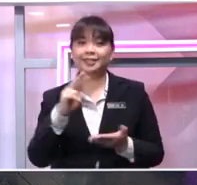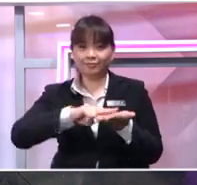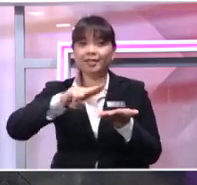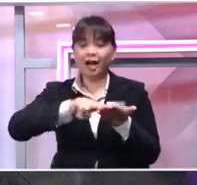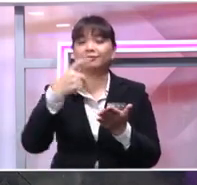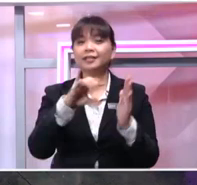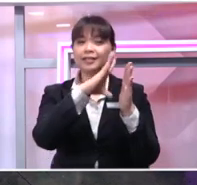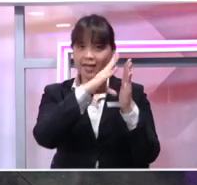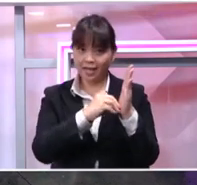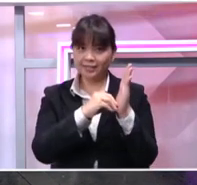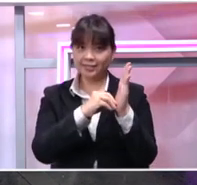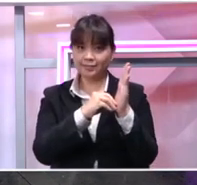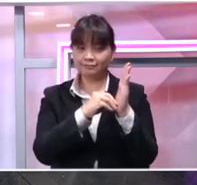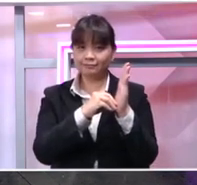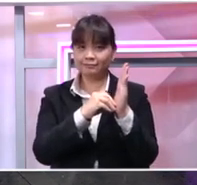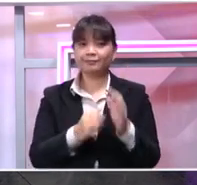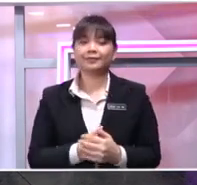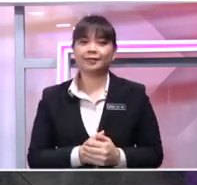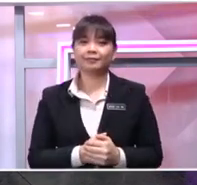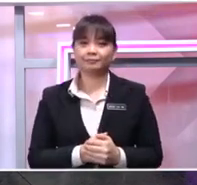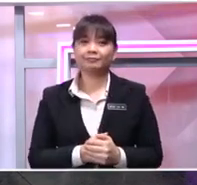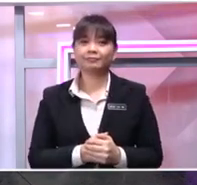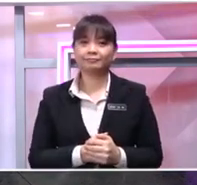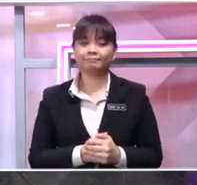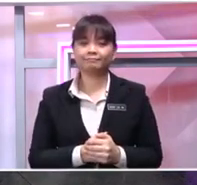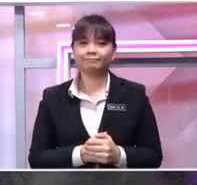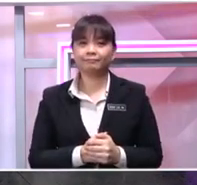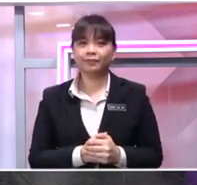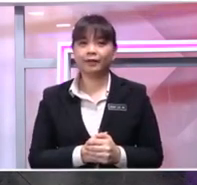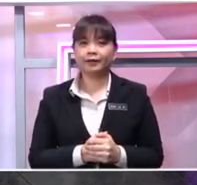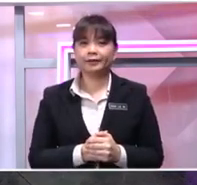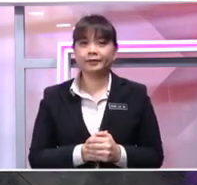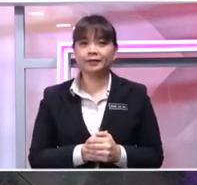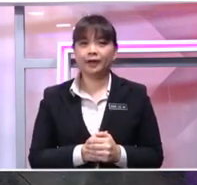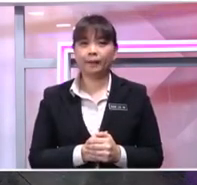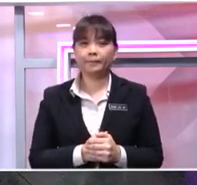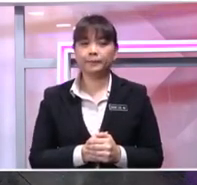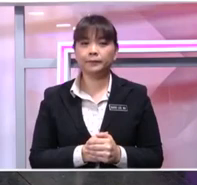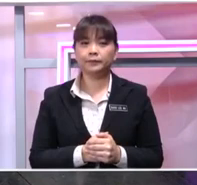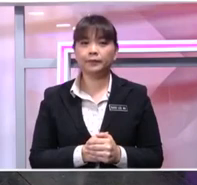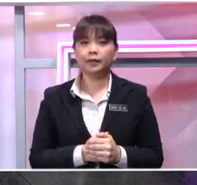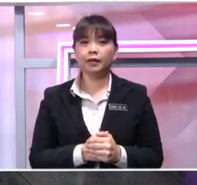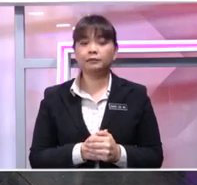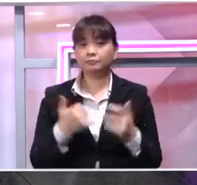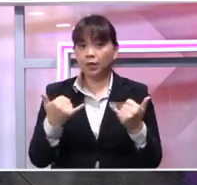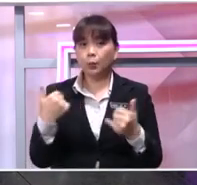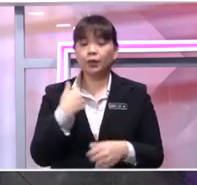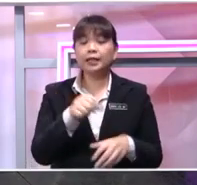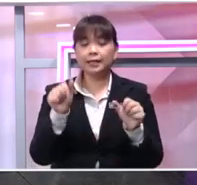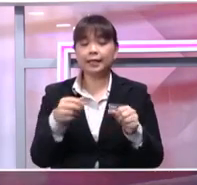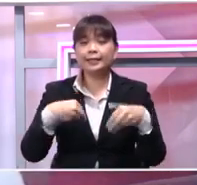That's fine. Everyone personally is entitled to their opinion, yes, right? Yes, exactly. Okay, so another reward for him. Yes, of course.